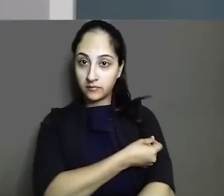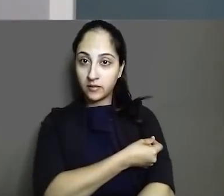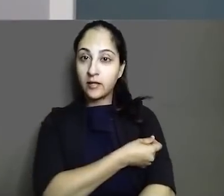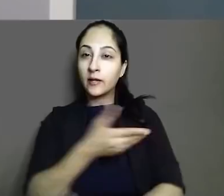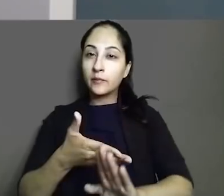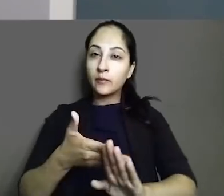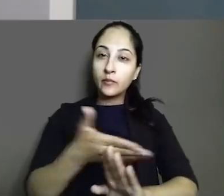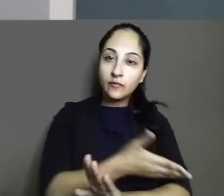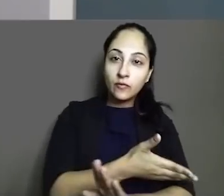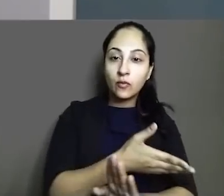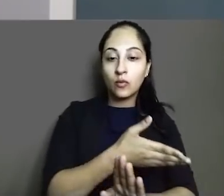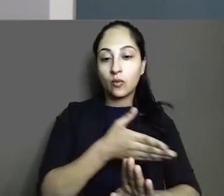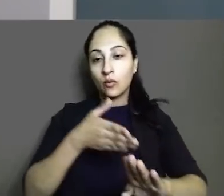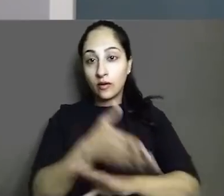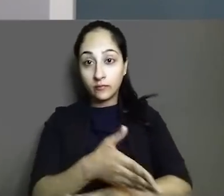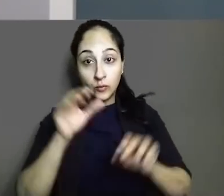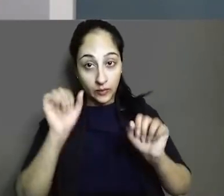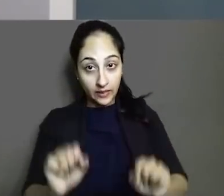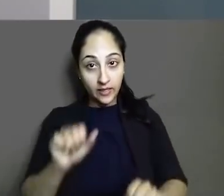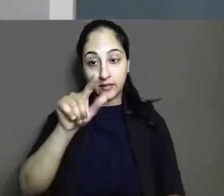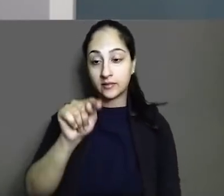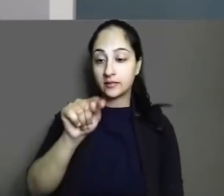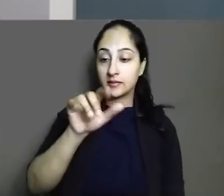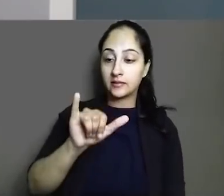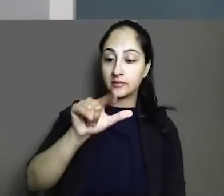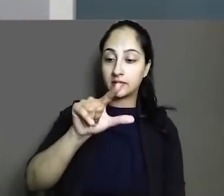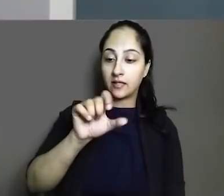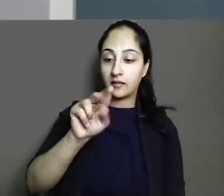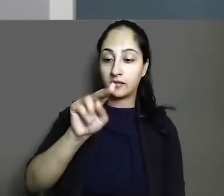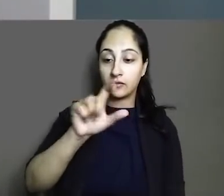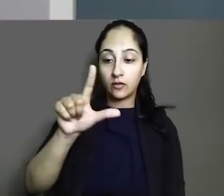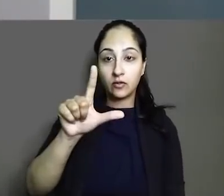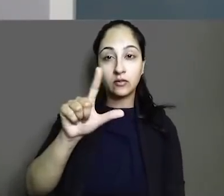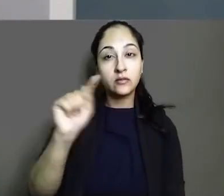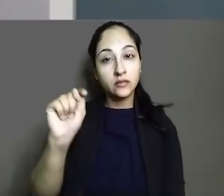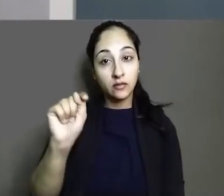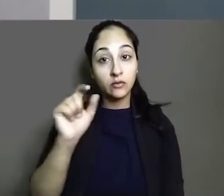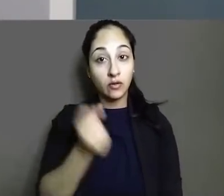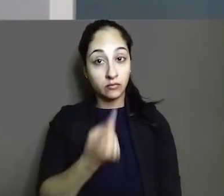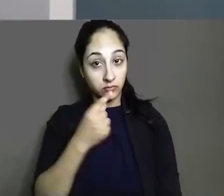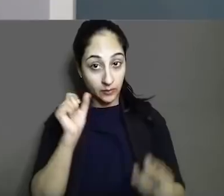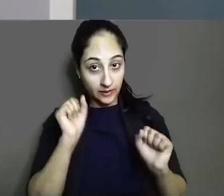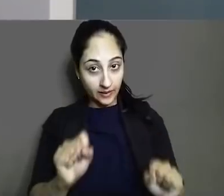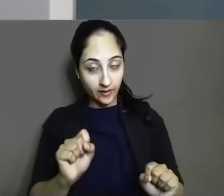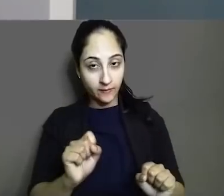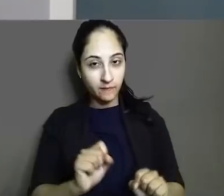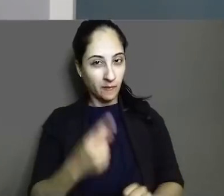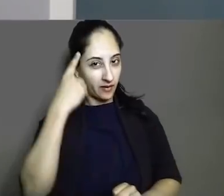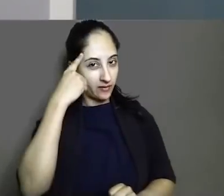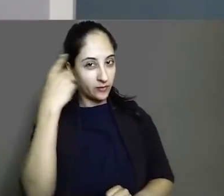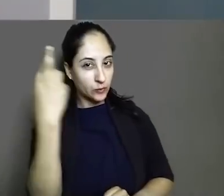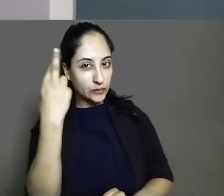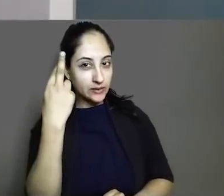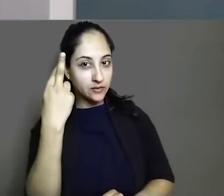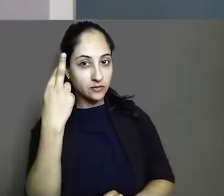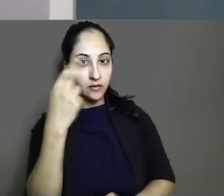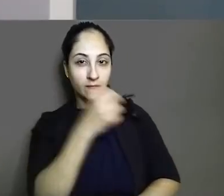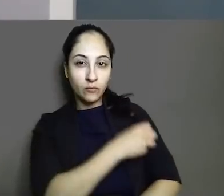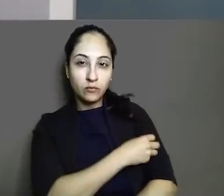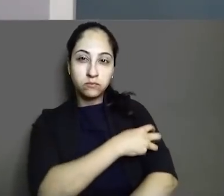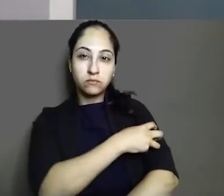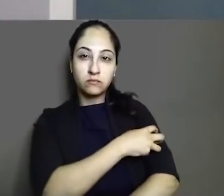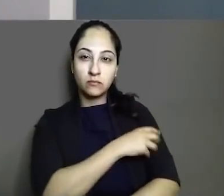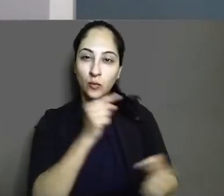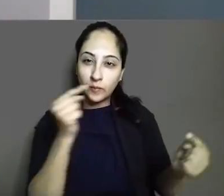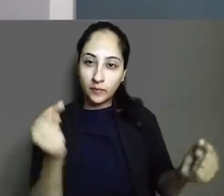bothersome, you can treat them with something like Tylenol or Advil, but after vaccination. You don't want to interfere with